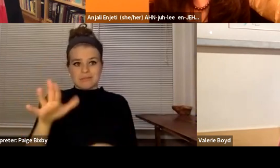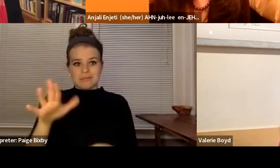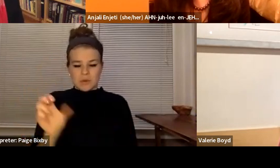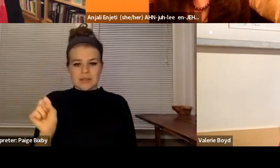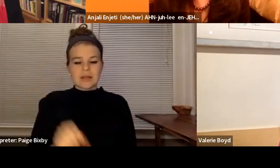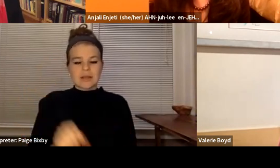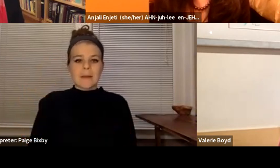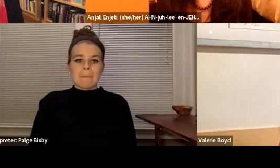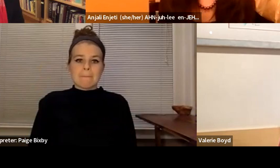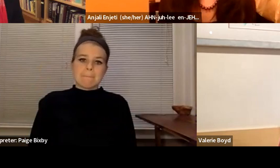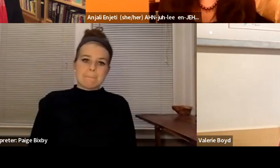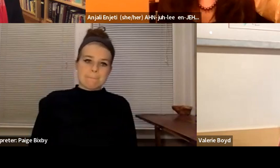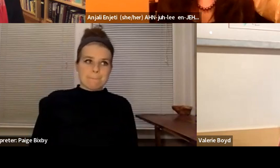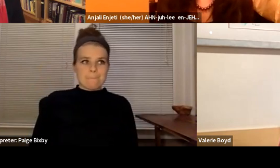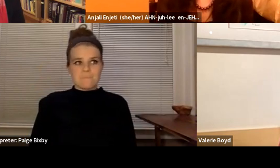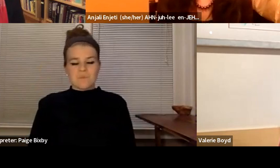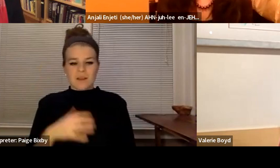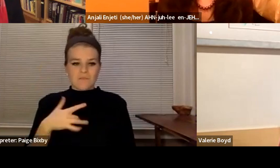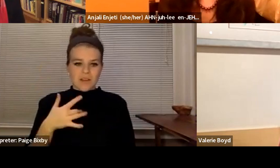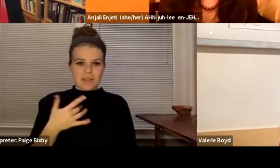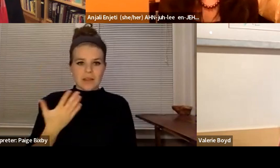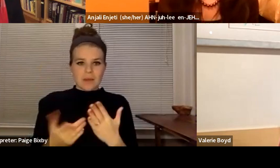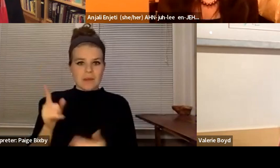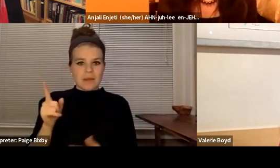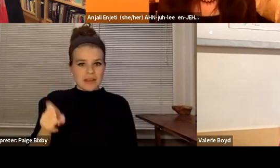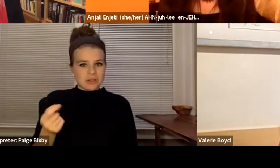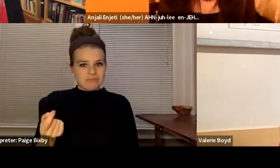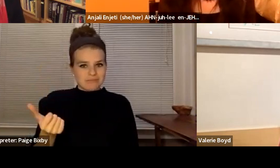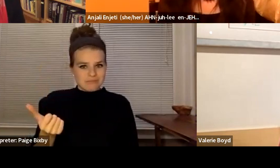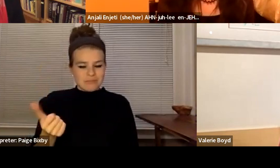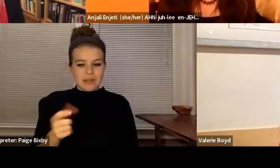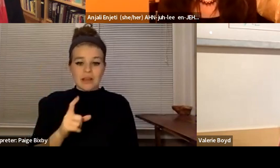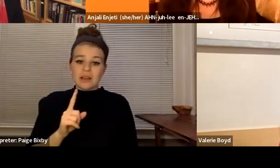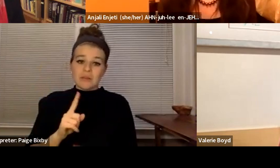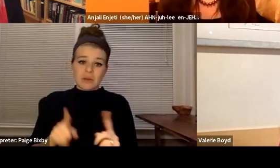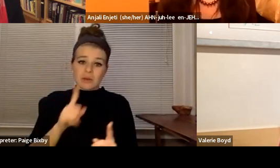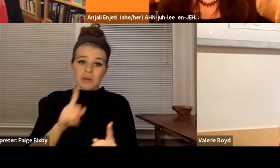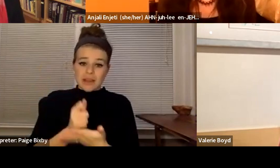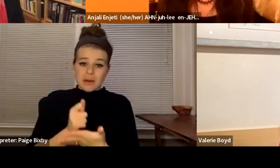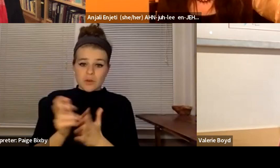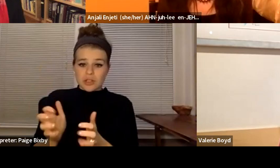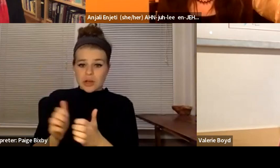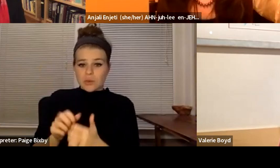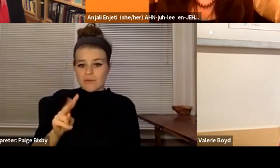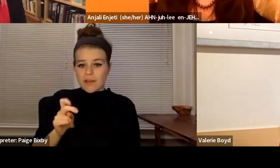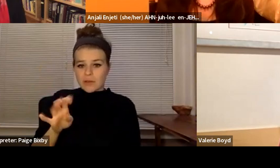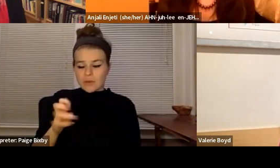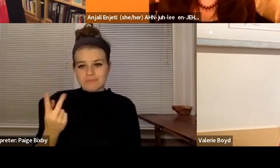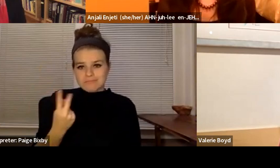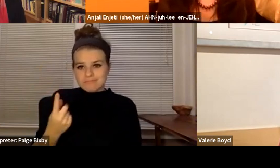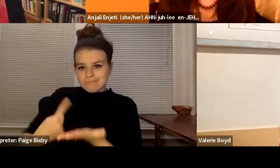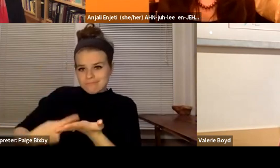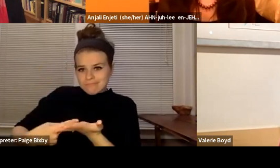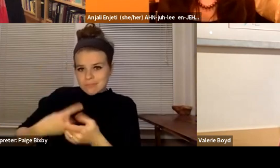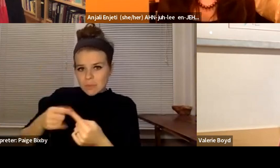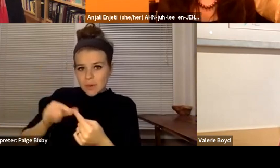And I felt like maybe I ought to cut it. And it was really helpful to talk to Valerie to have a conversation about it.